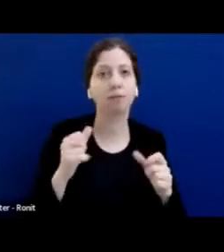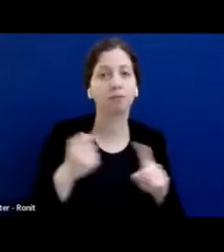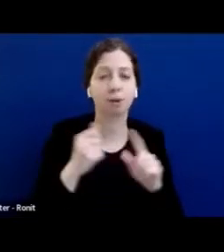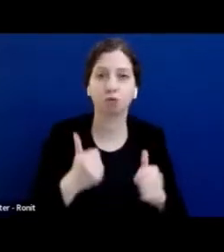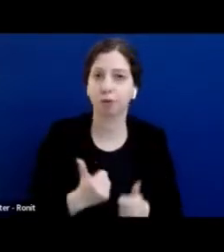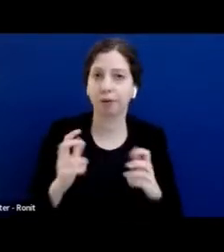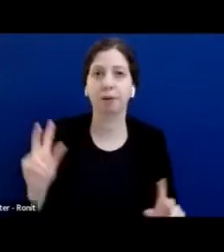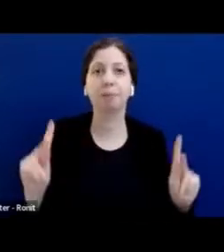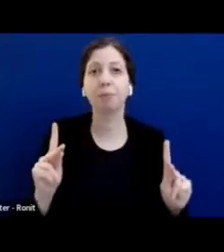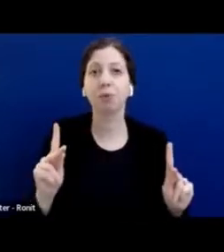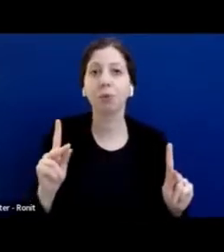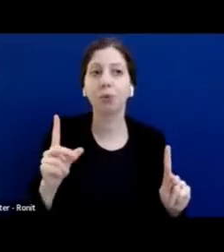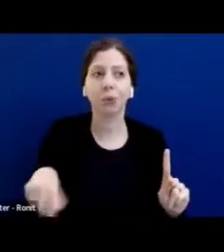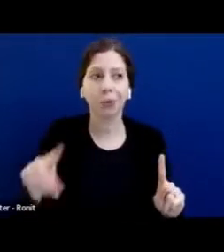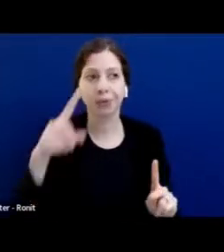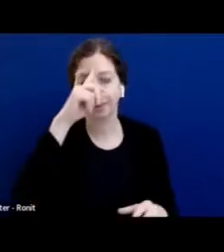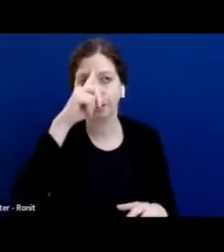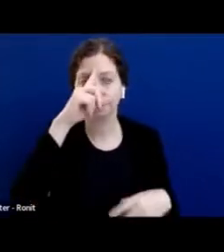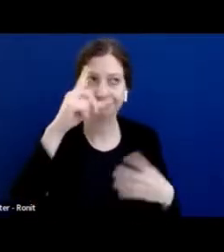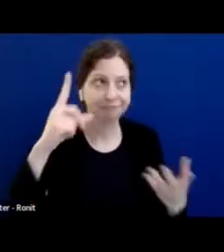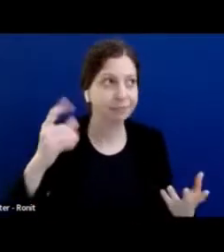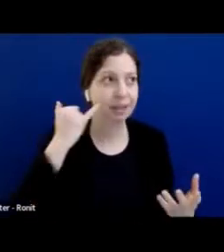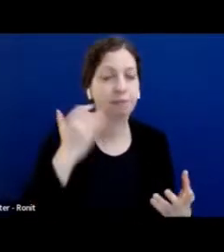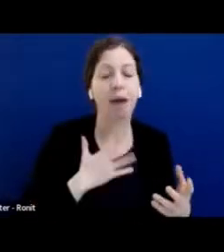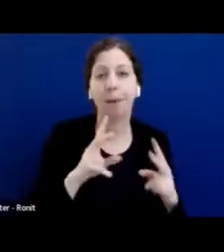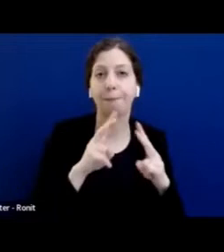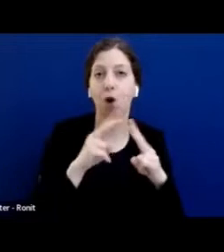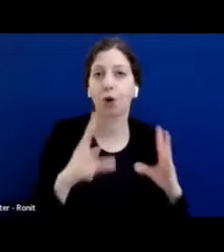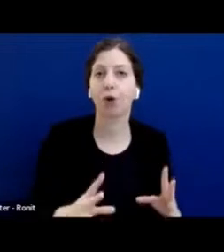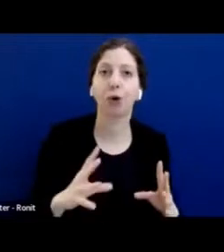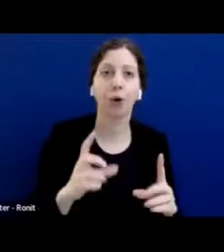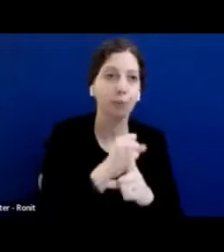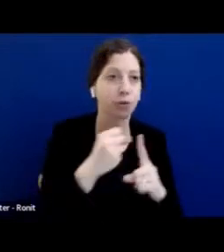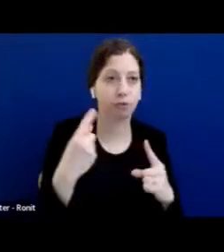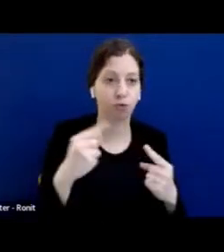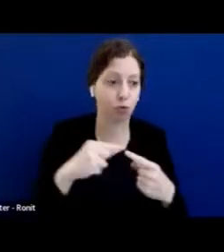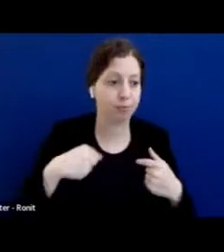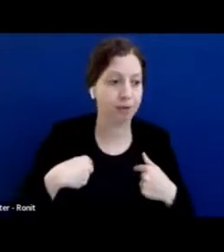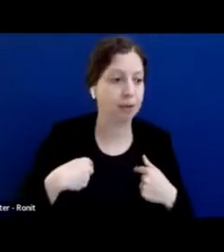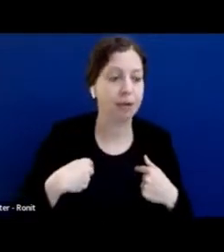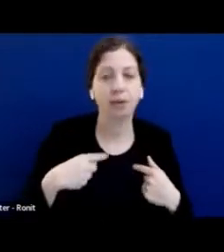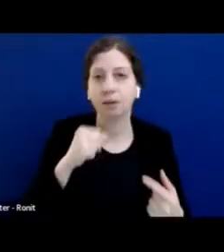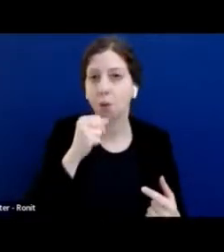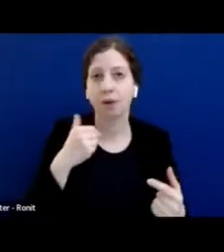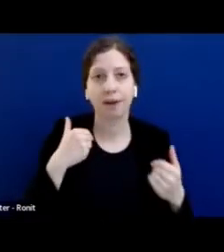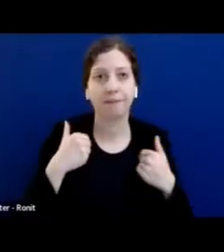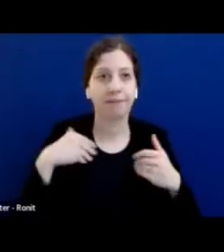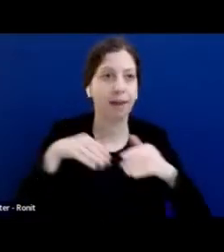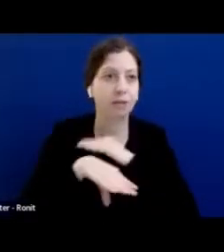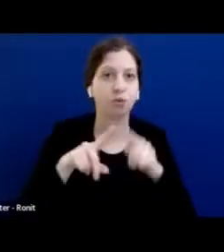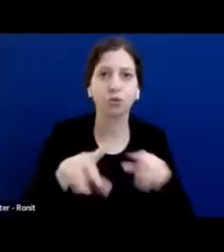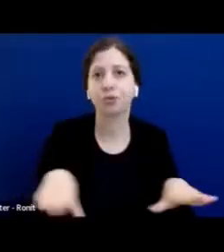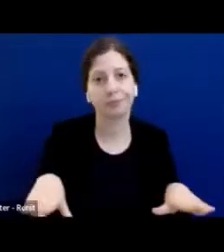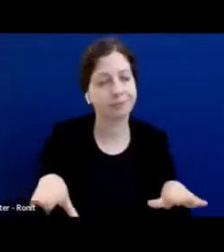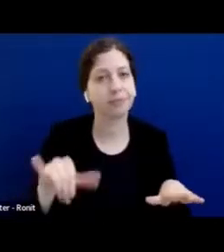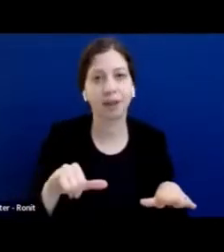and people who think, oh, if my partner's been abusive to me, they won't have access to children. That is